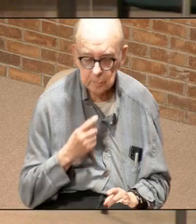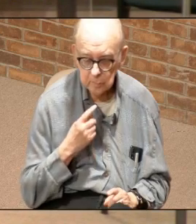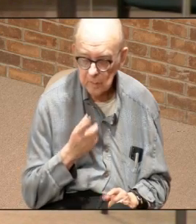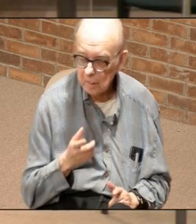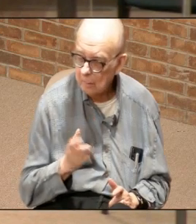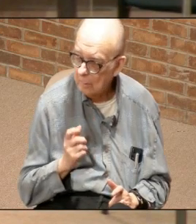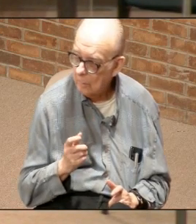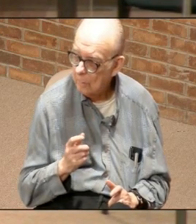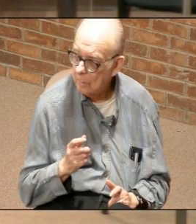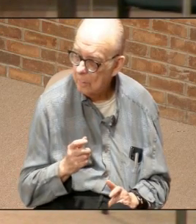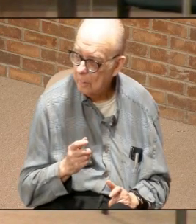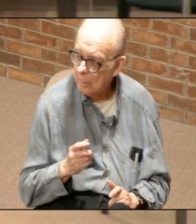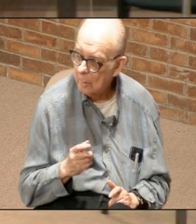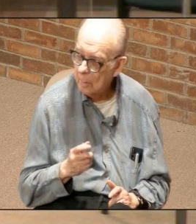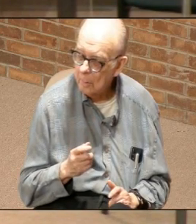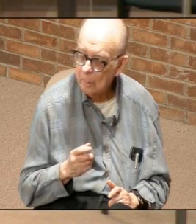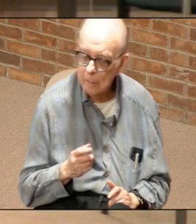quick.